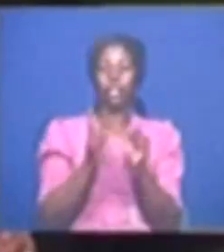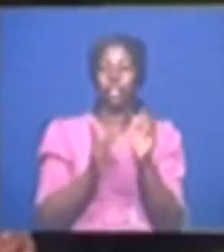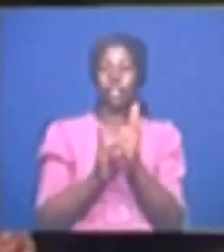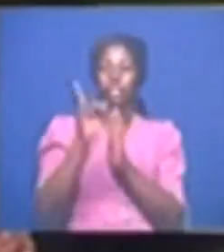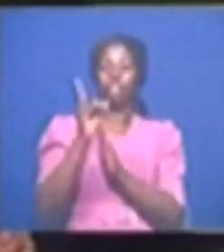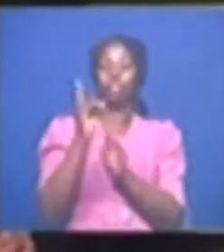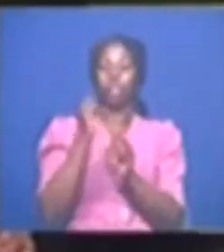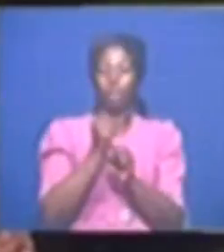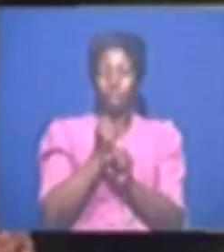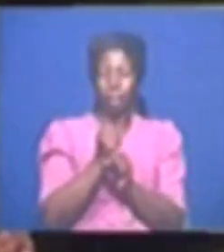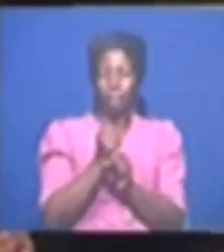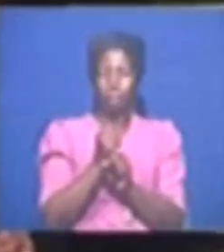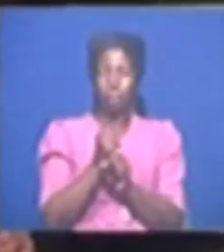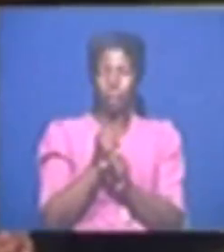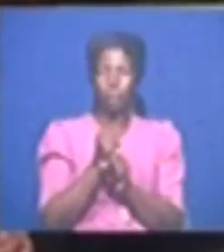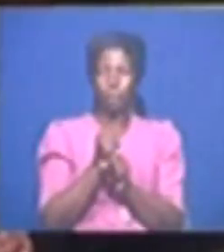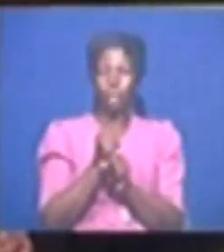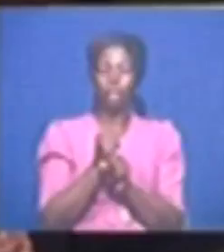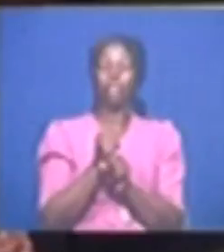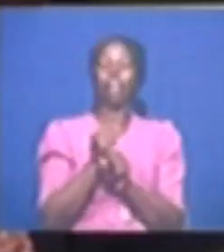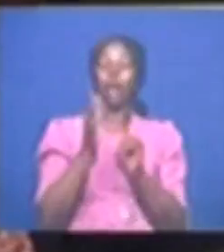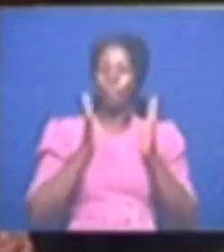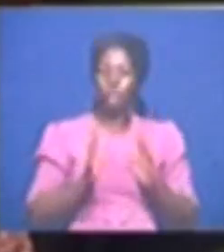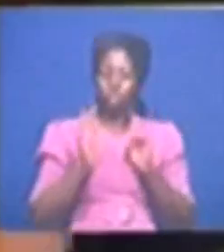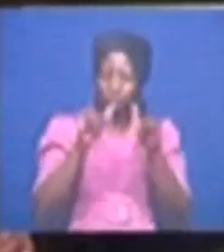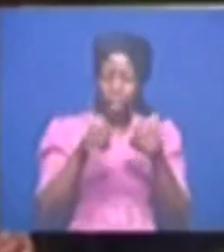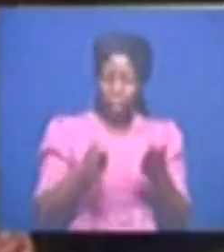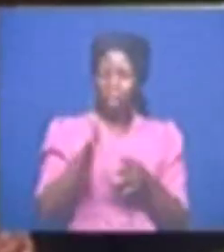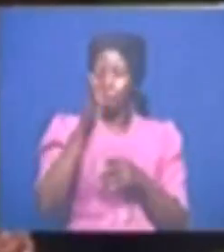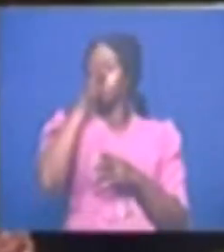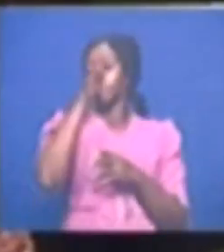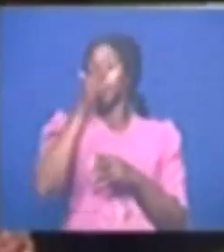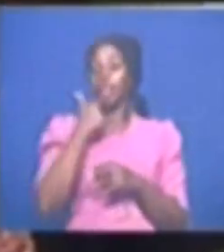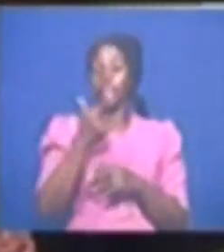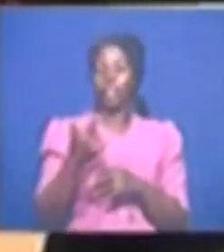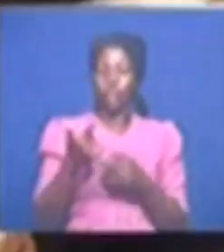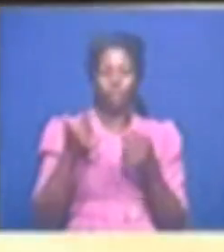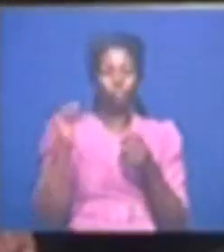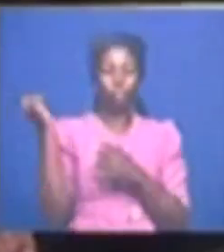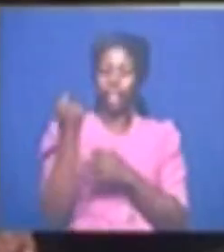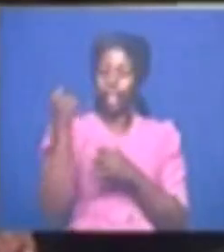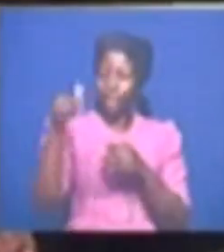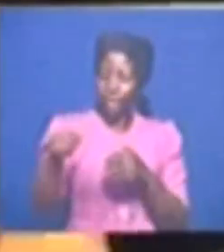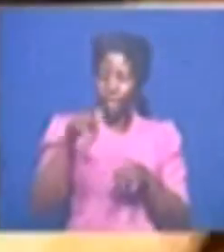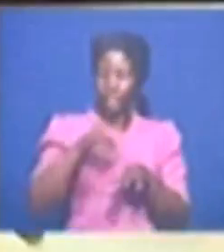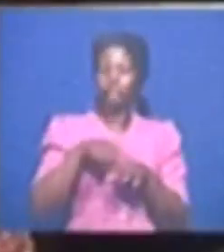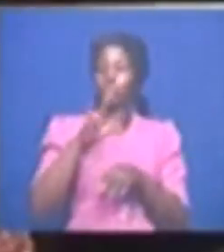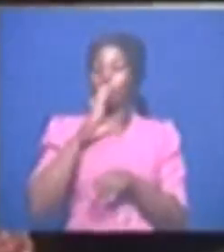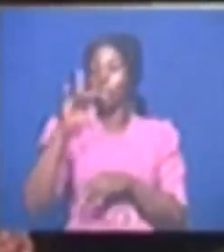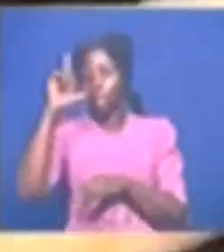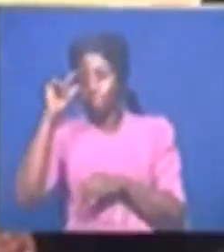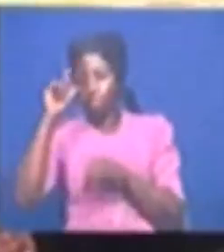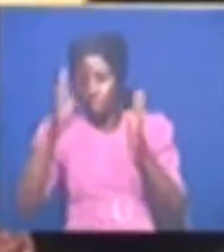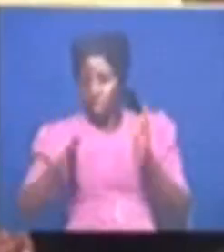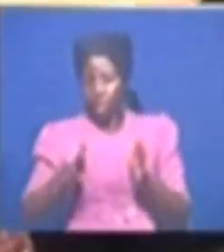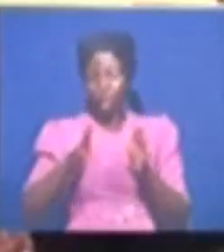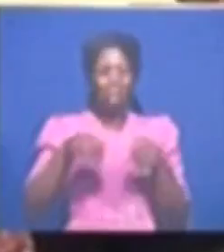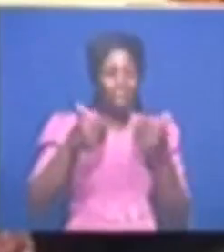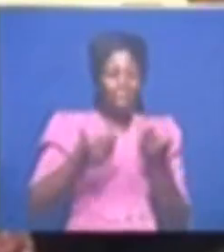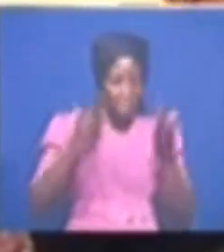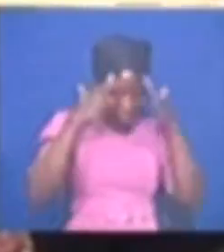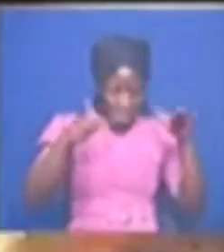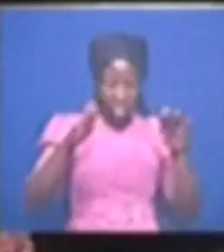hapa kutudanganya ati anakuja anasema rais safari hii atakuwa mpwani ama Muislamu. Haya maneno